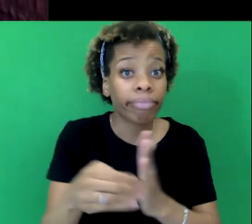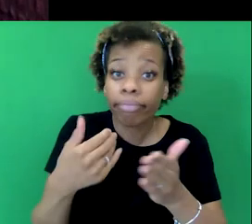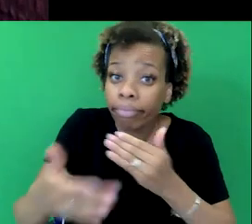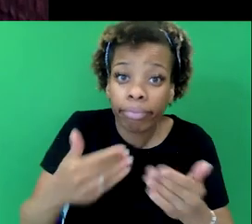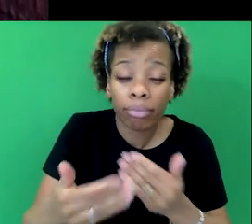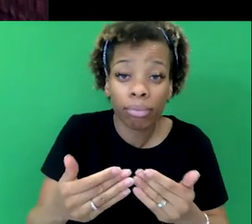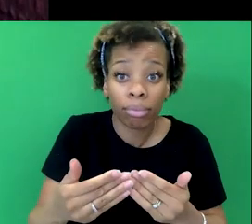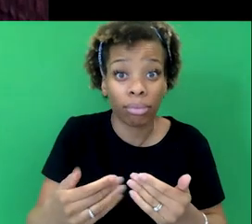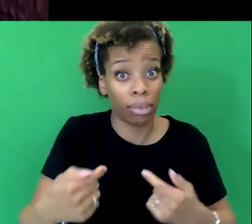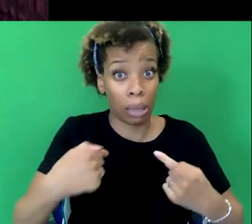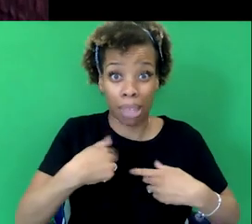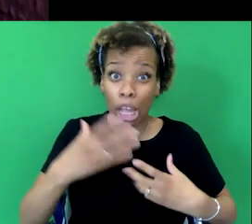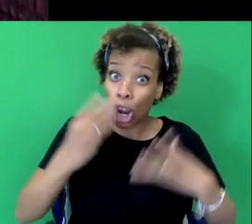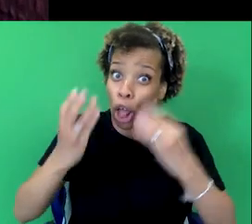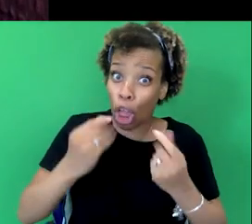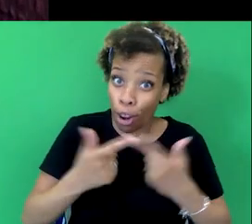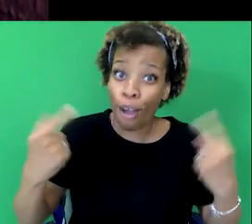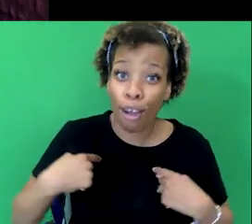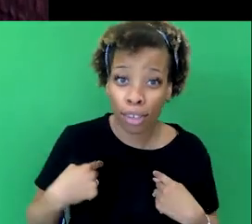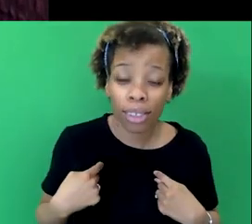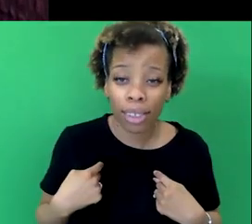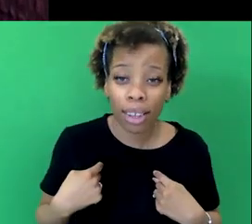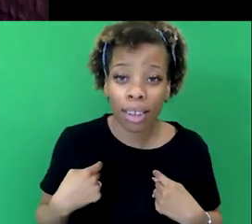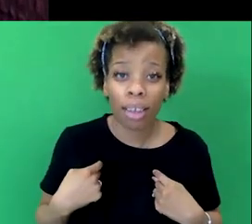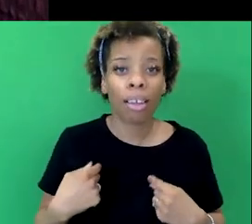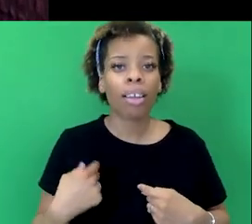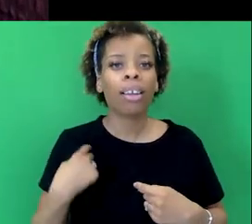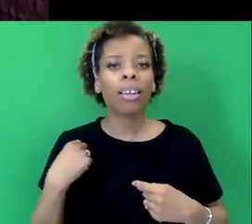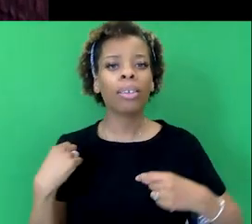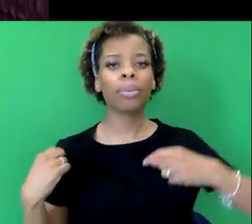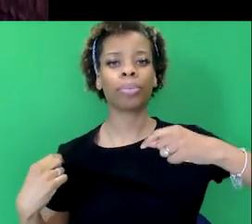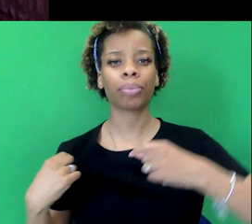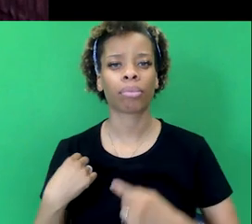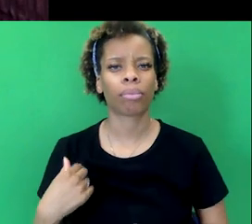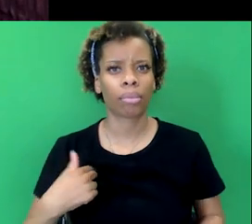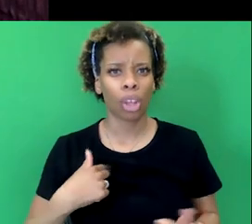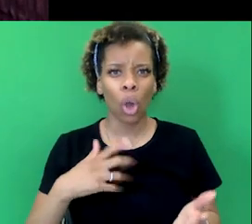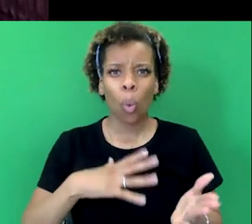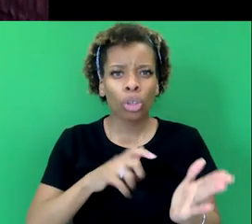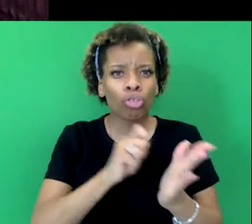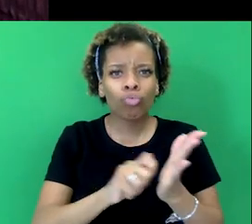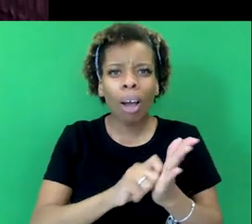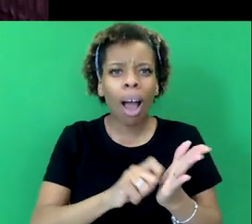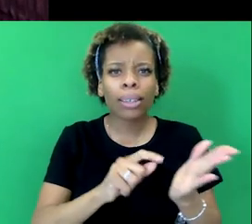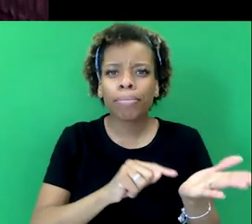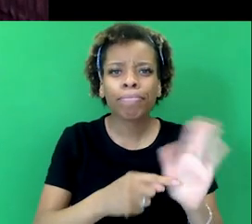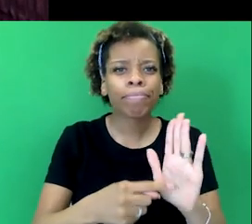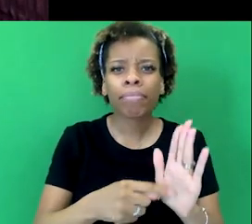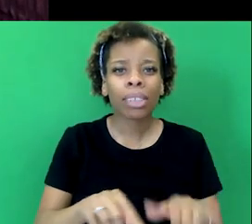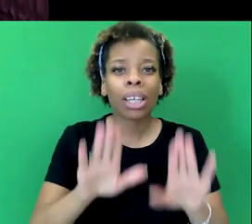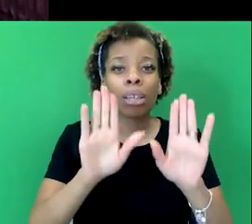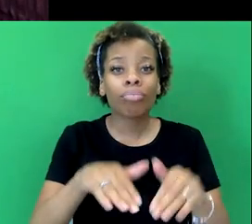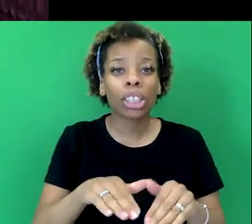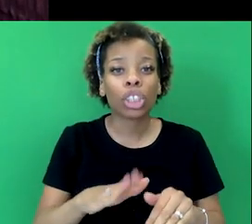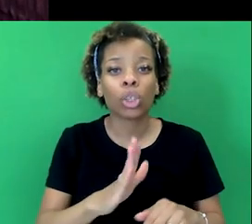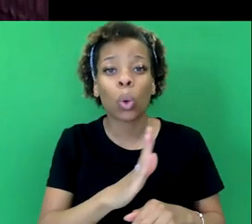it was a real journey, you know. I wanted to to write this glorious piece about the British West Indies Regiment. And I